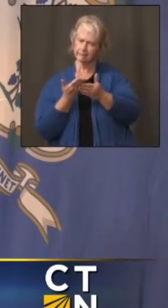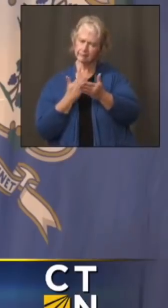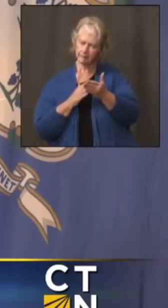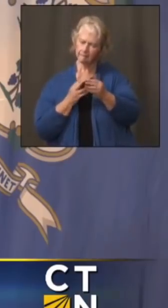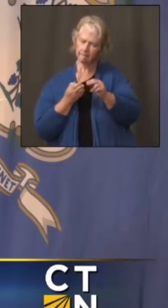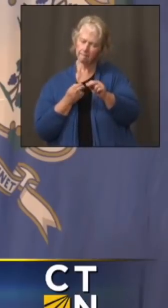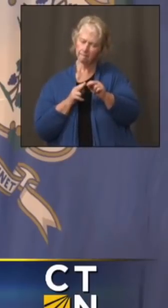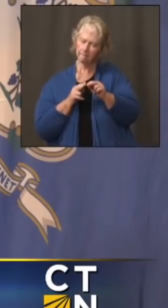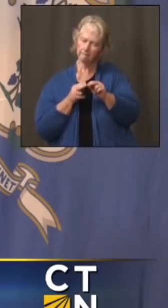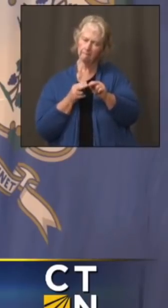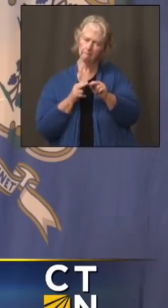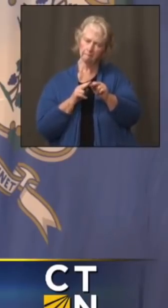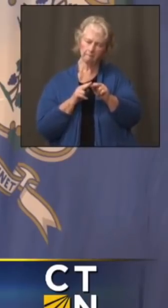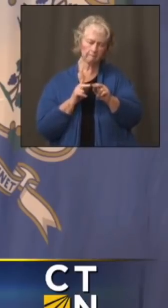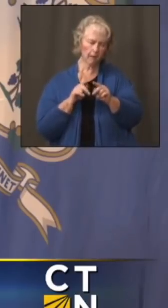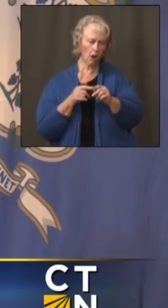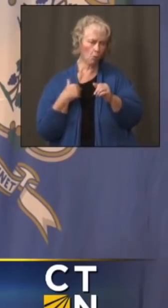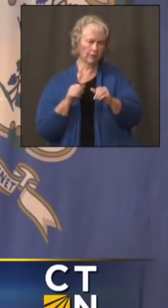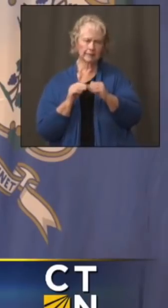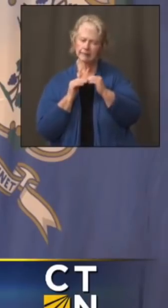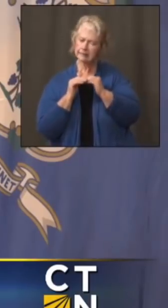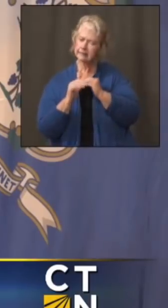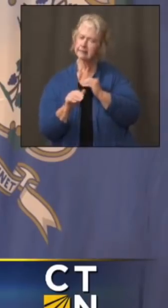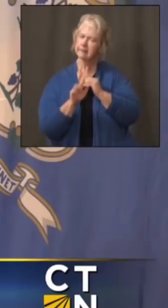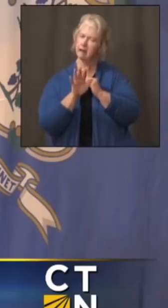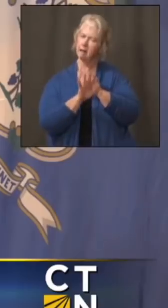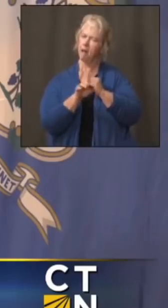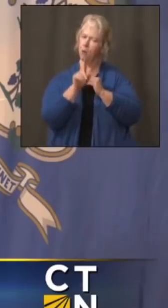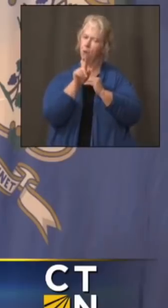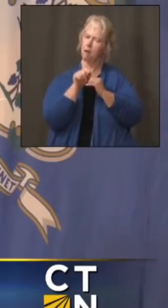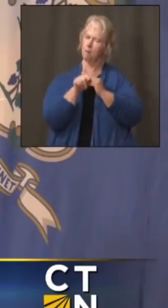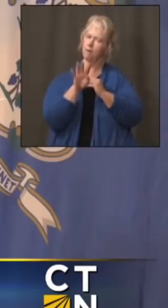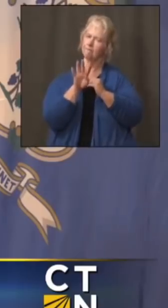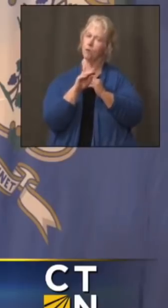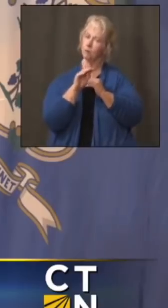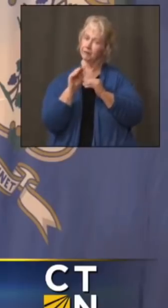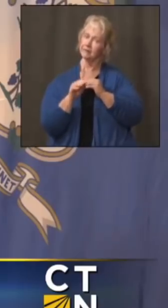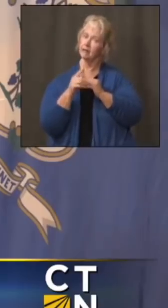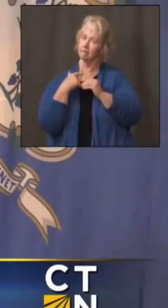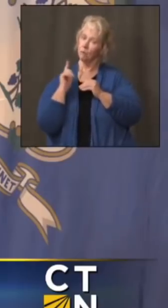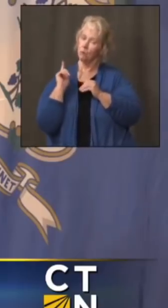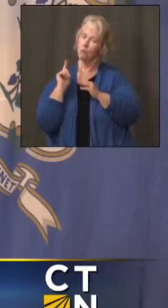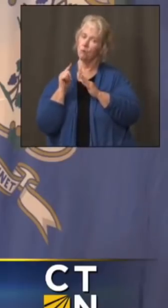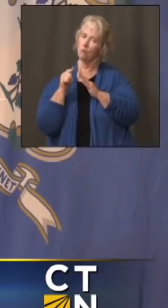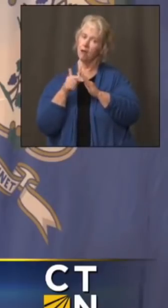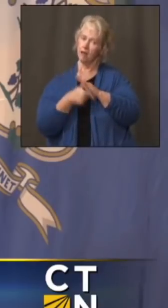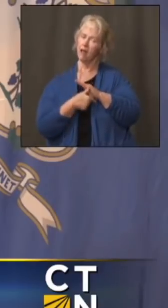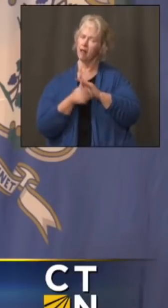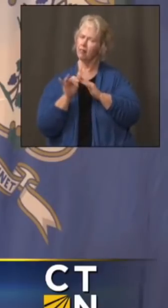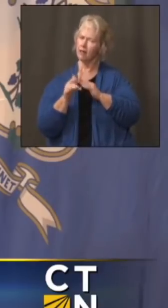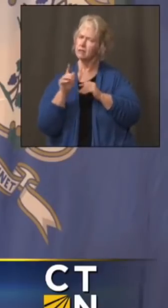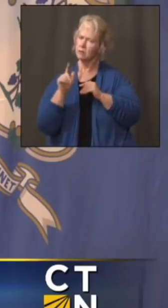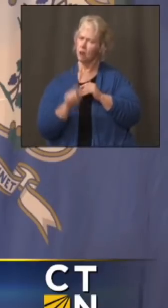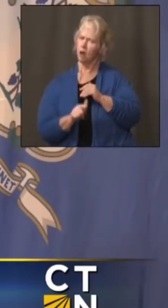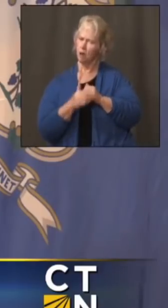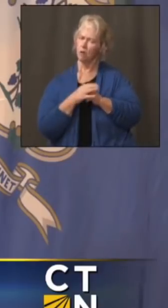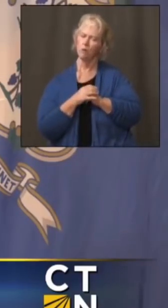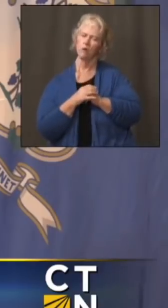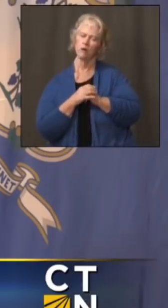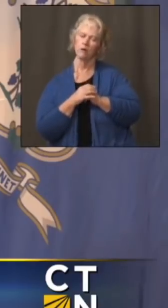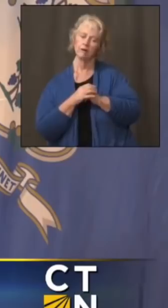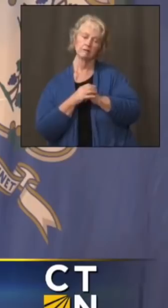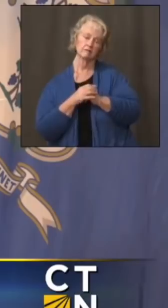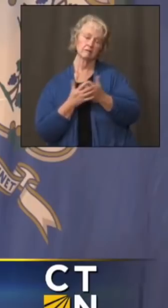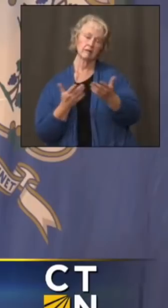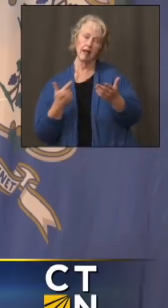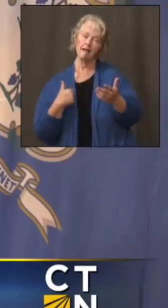still been in and around 1.4% for some period of time, which is a very low number. And I think, again, I